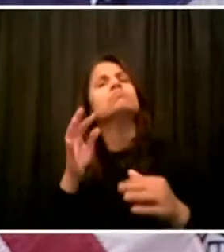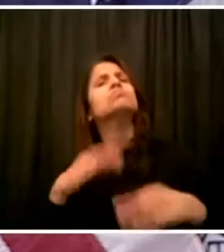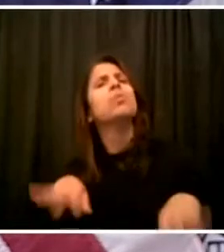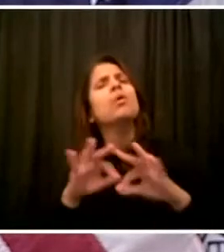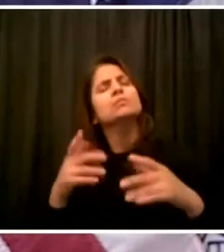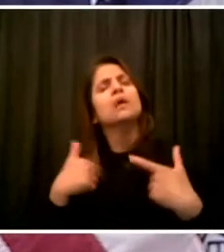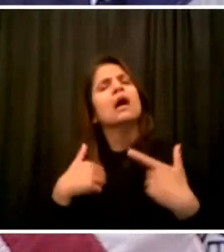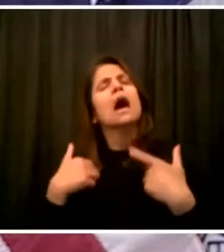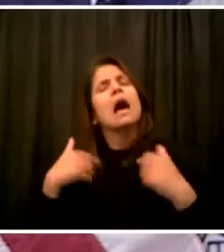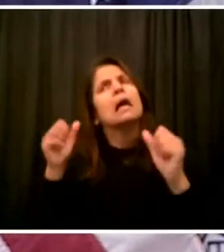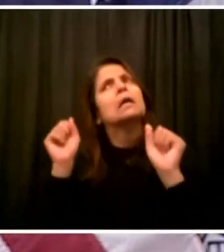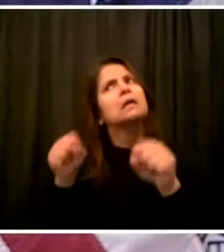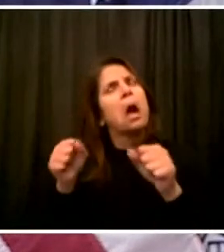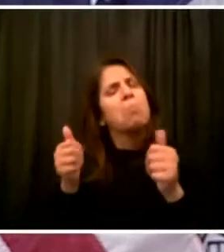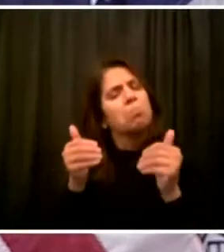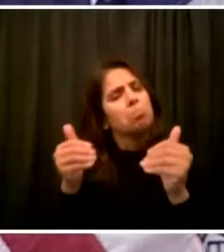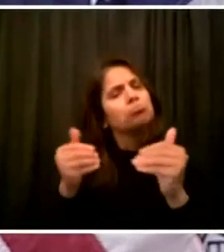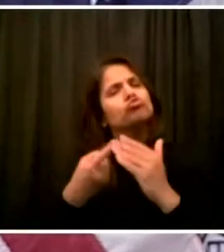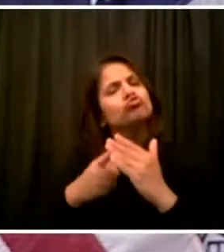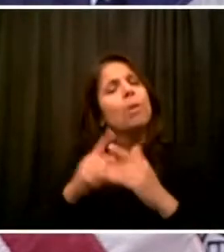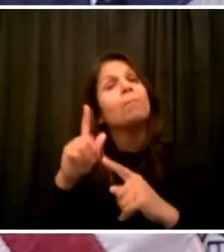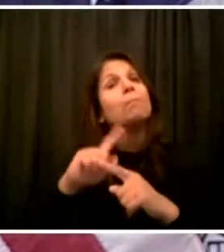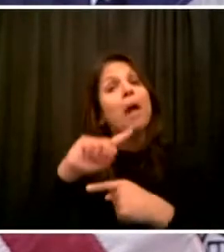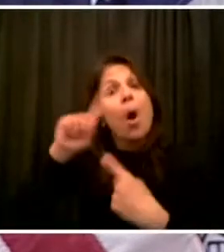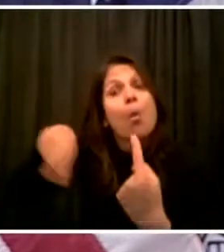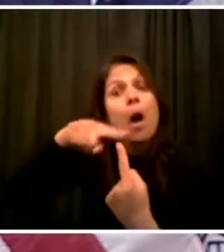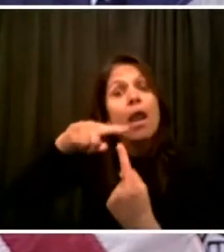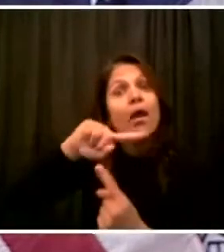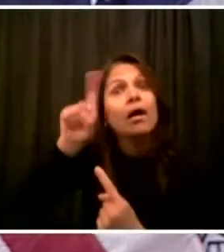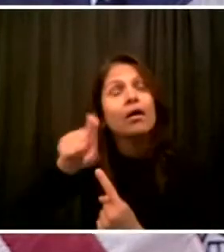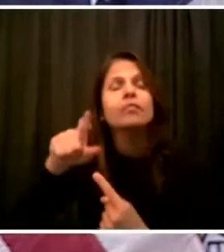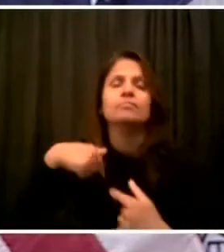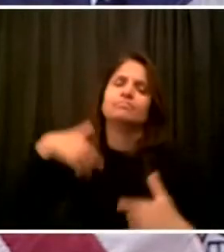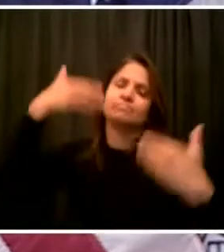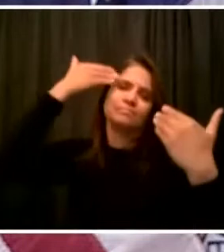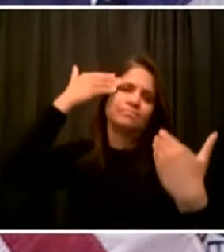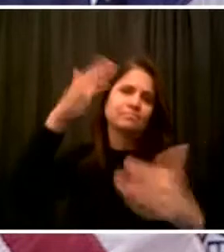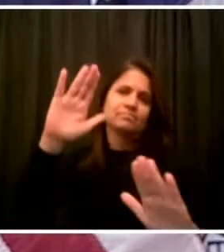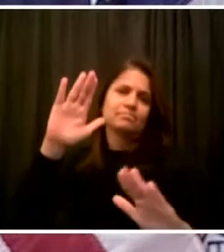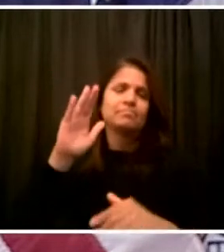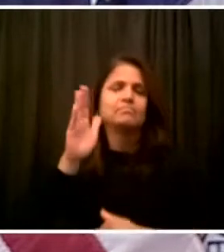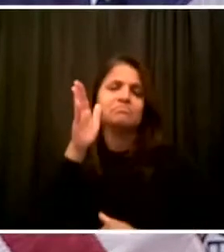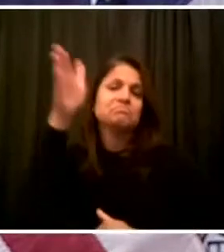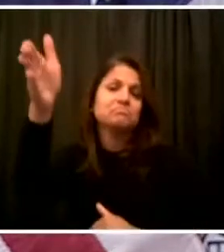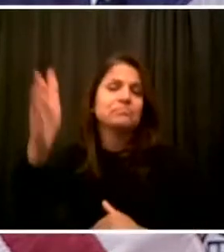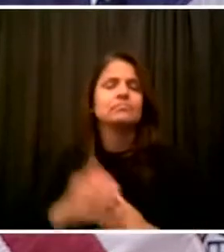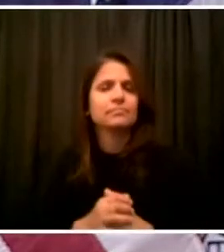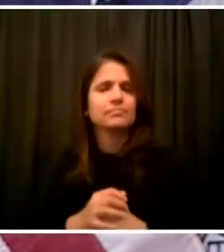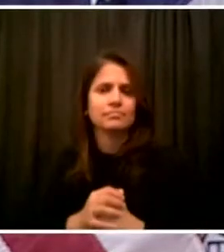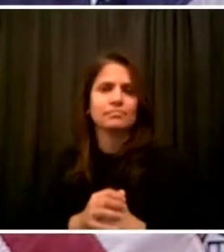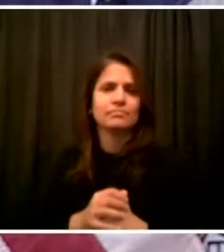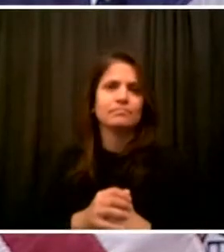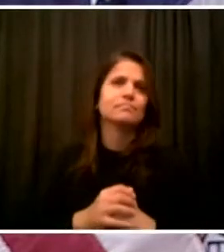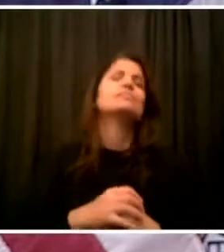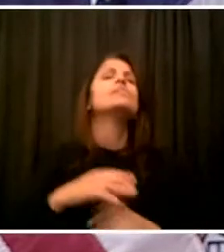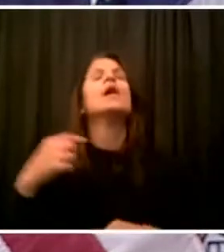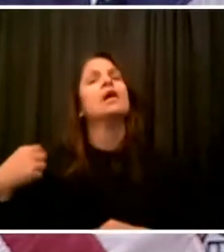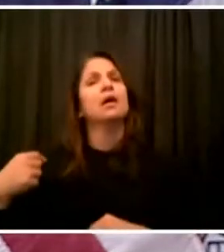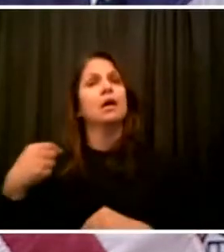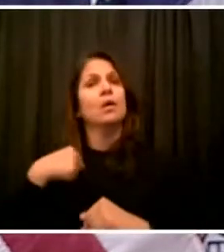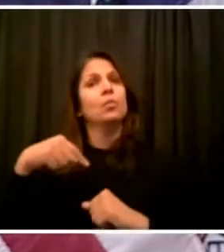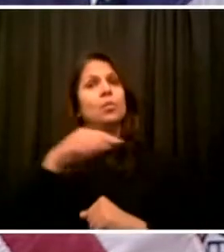these restaurant owners and bar owners. But it's being very thoroughly discussed right now, what it would look like,